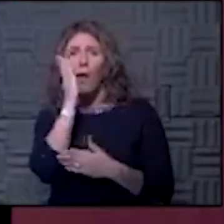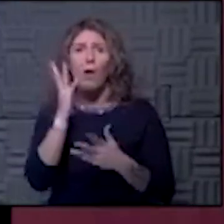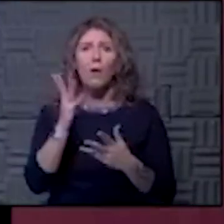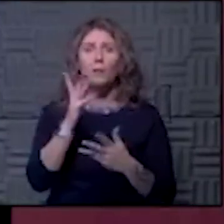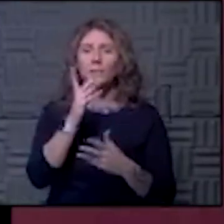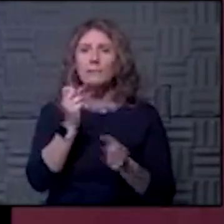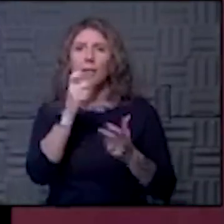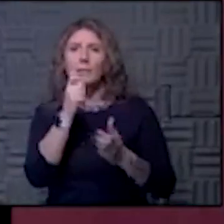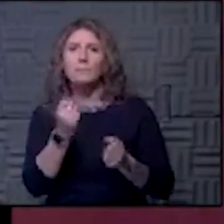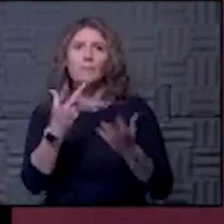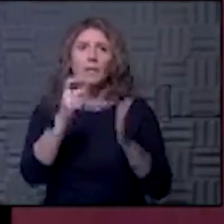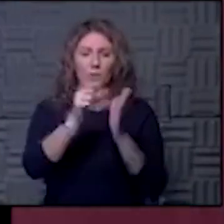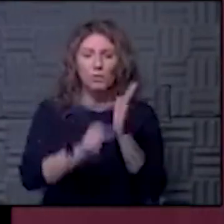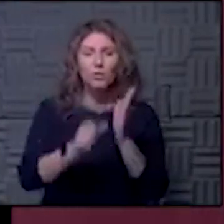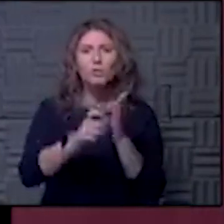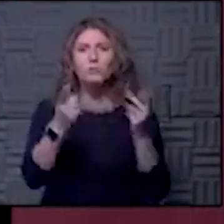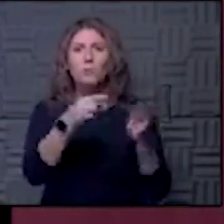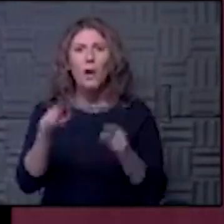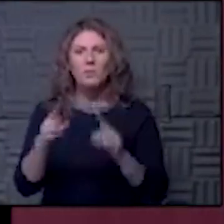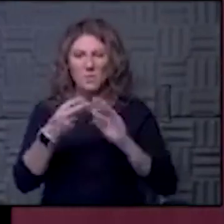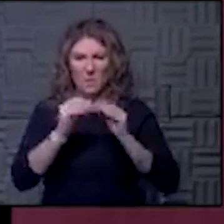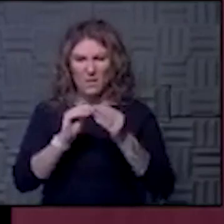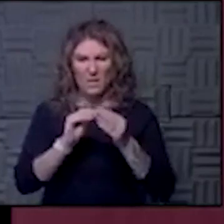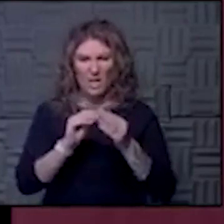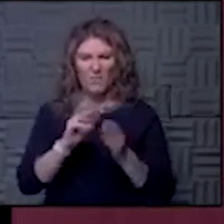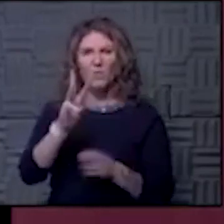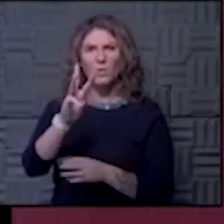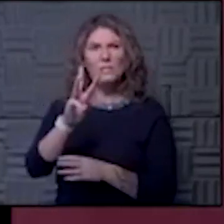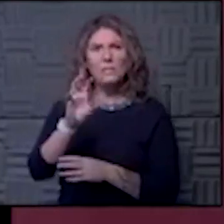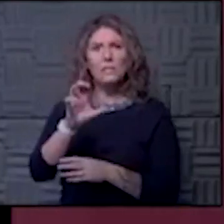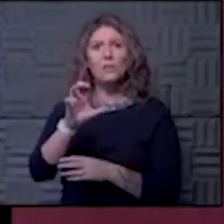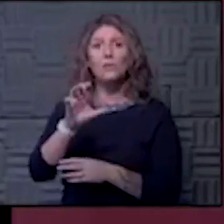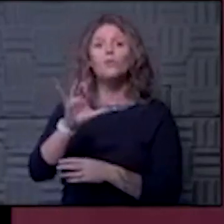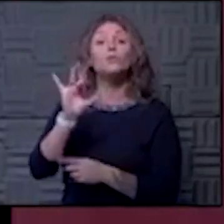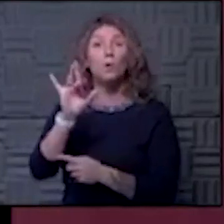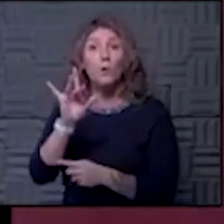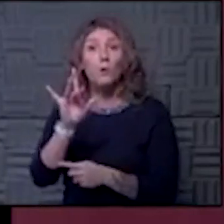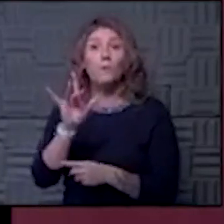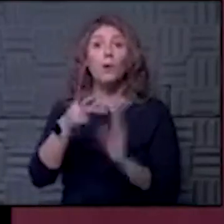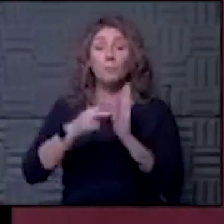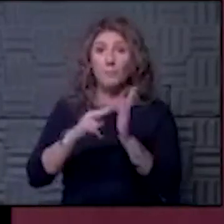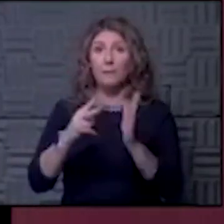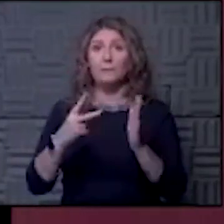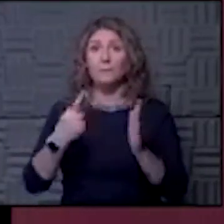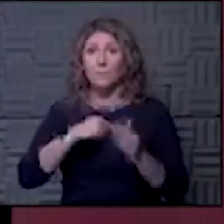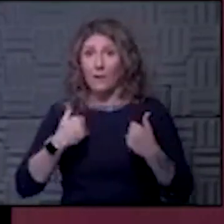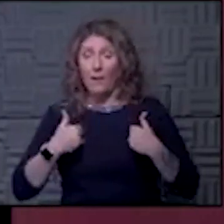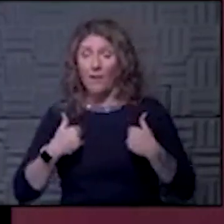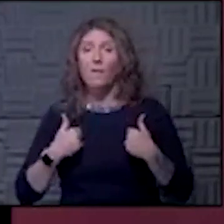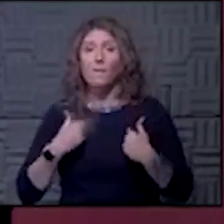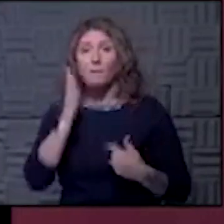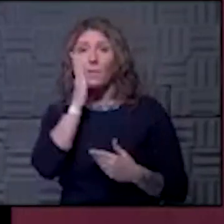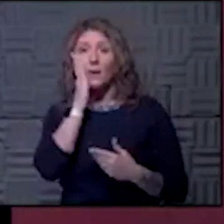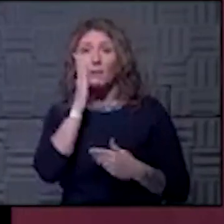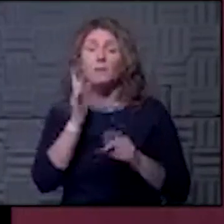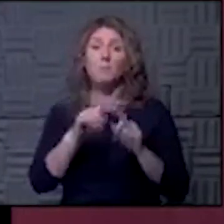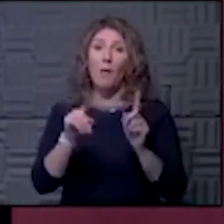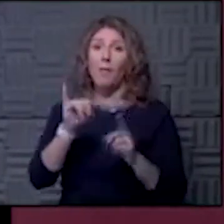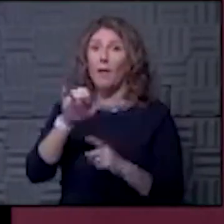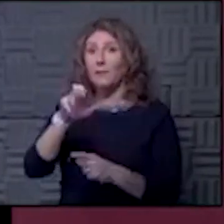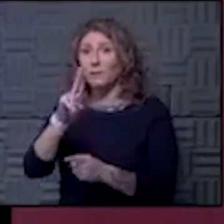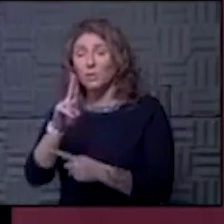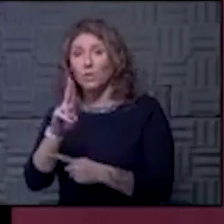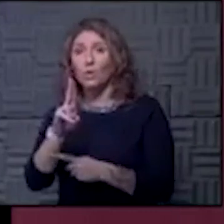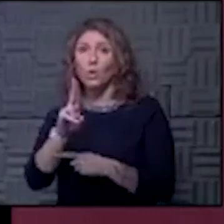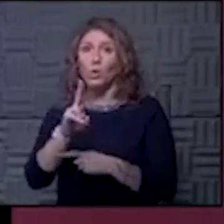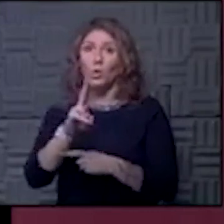and things like that going on. So our census, I think yesterday was 625, which means we had beds. Now ICU beds are at a premium, and that's still a